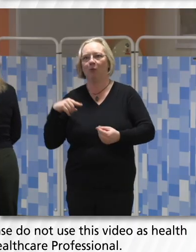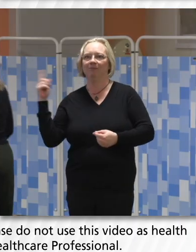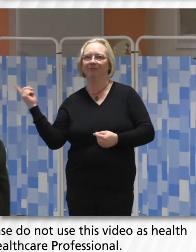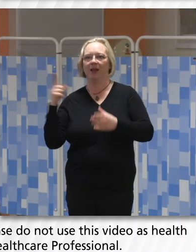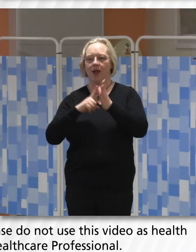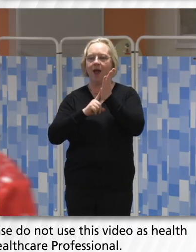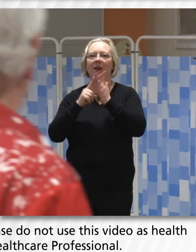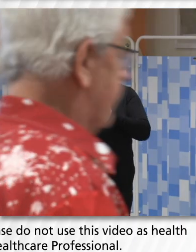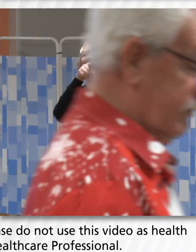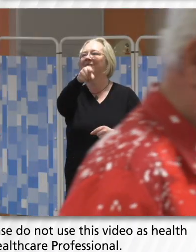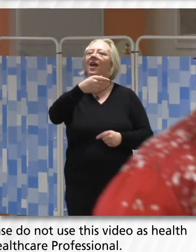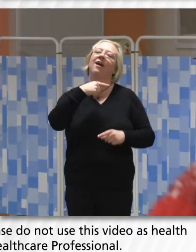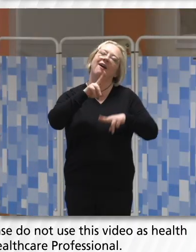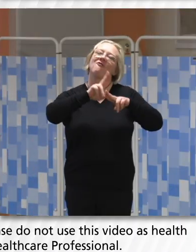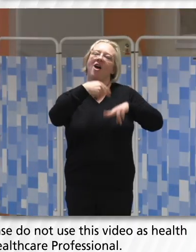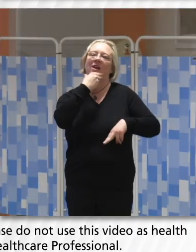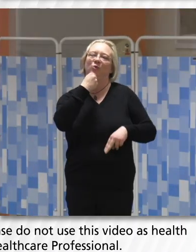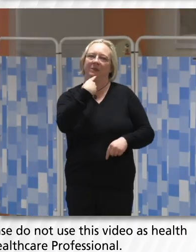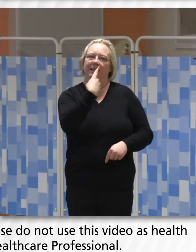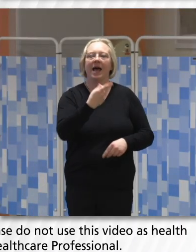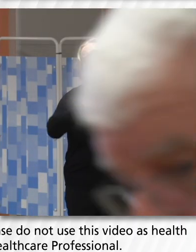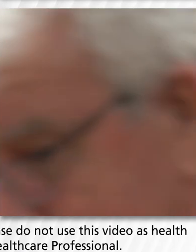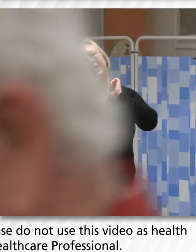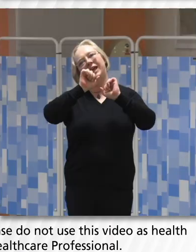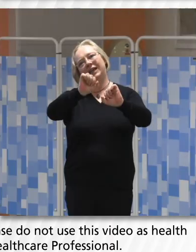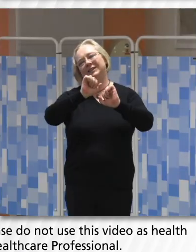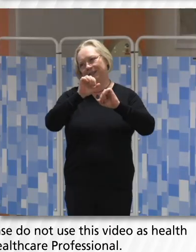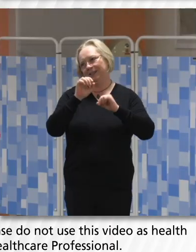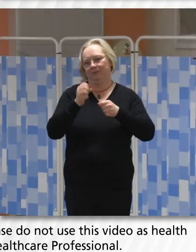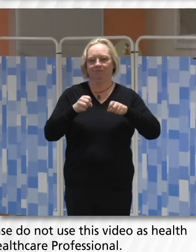My installation's arrived. Right, okay. Thank you, Santa.